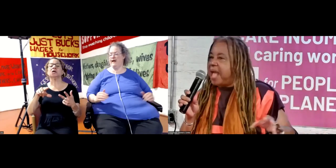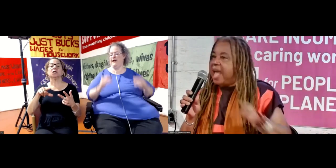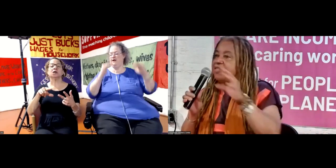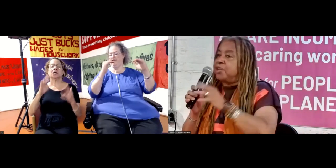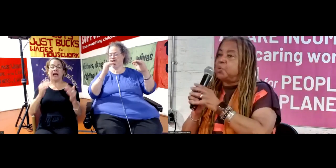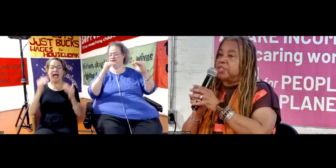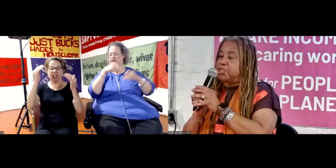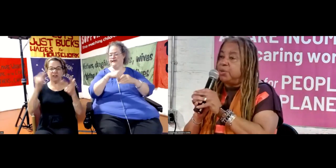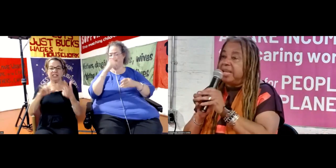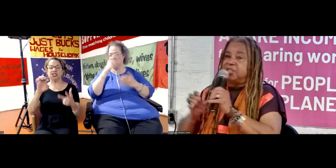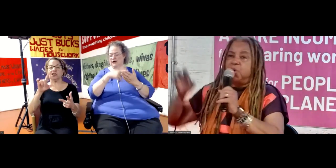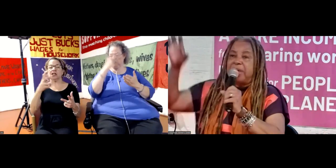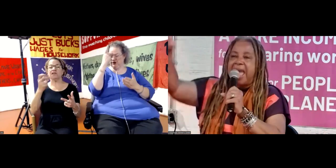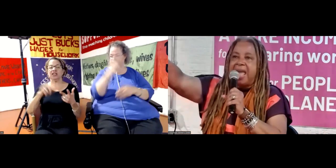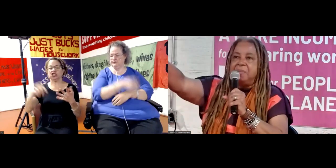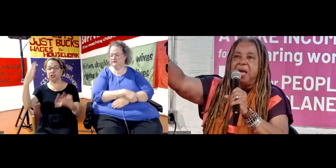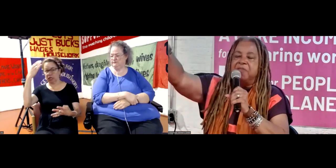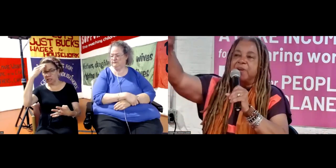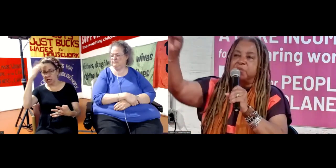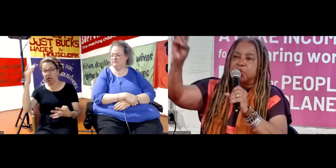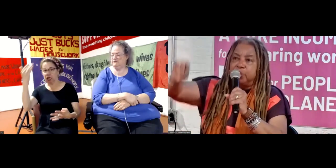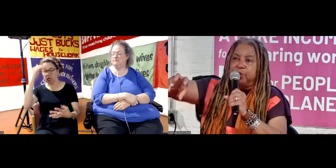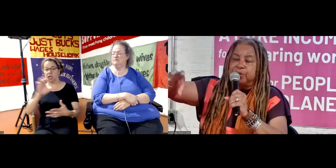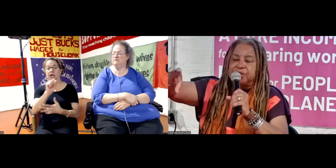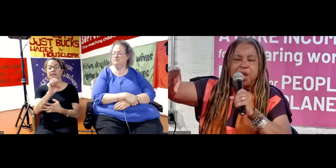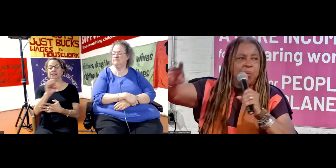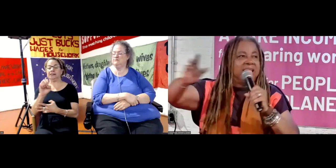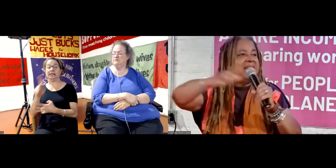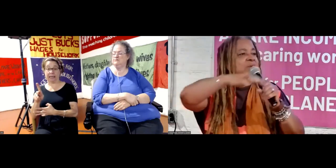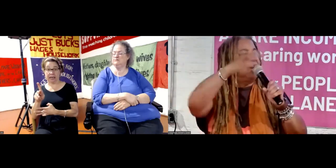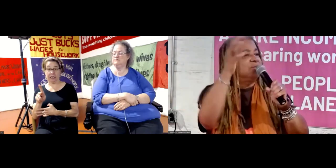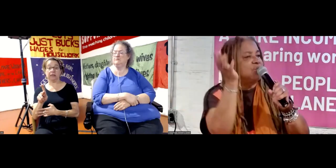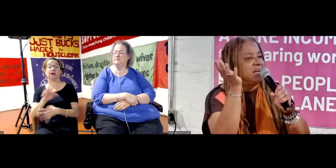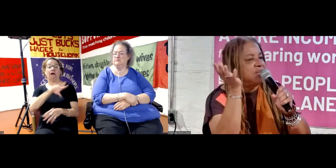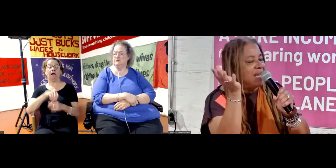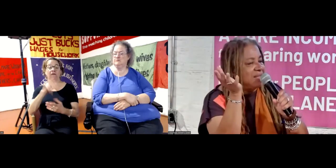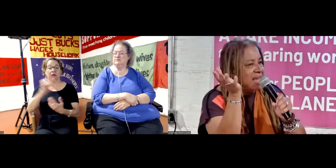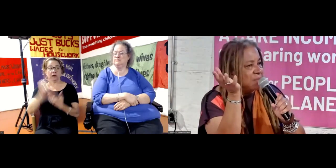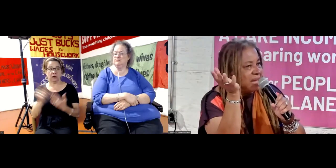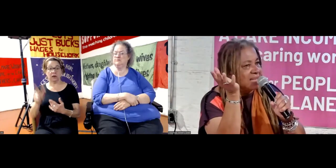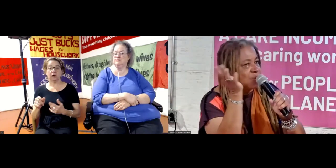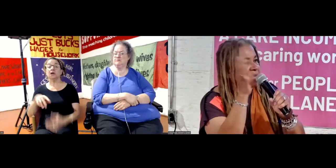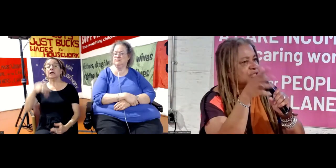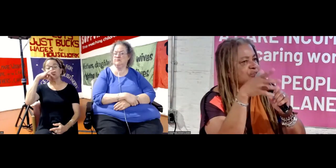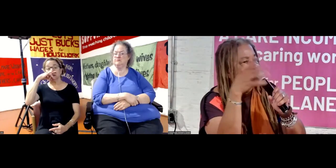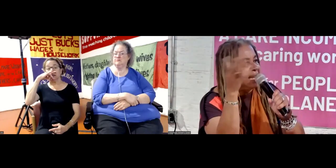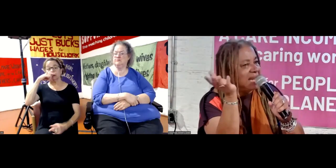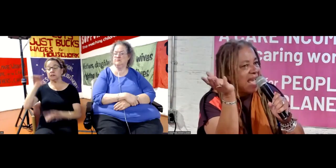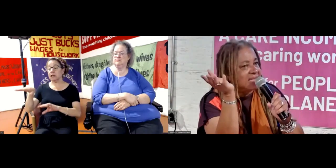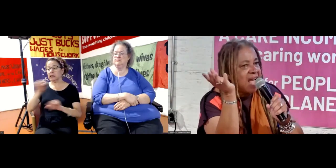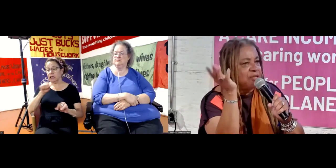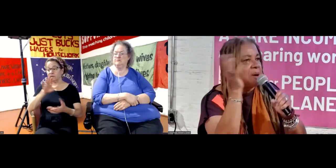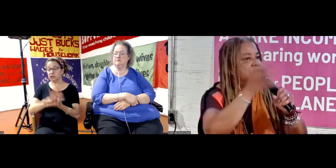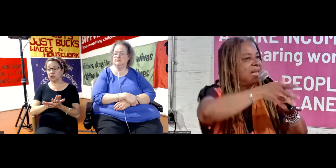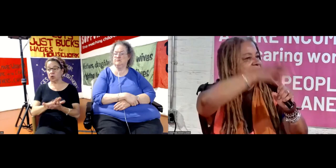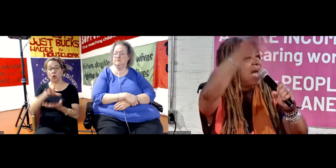system. And those were students who came from schools where they didn't learn too much of anything because they were discriminated